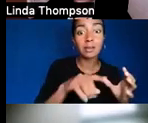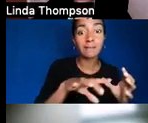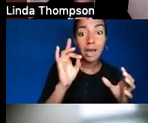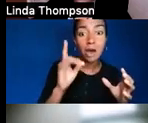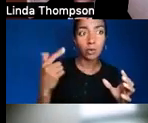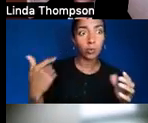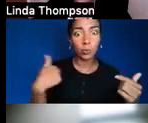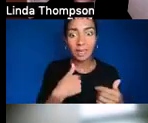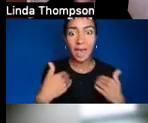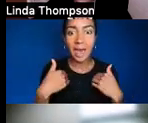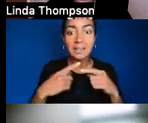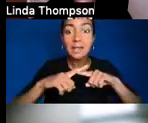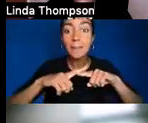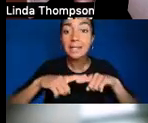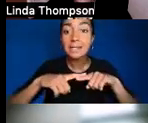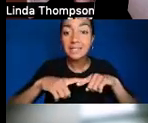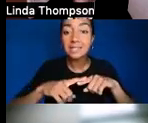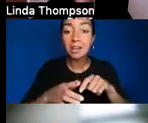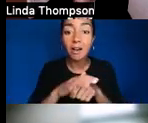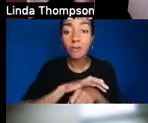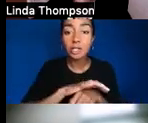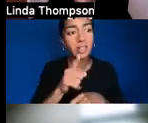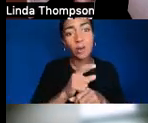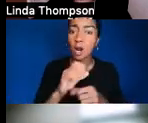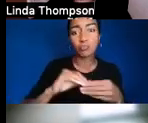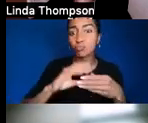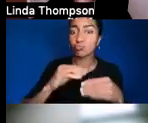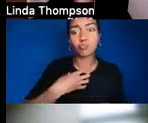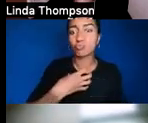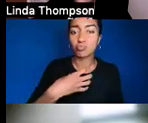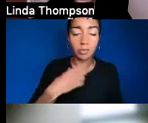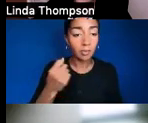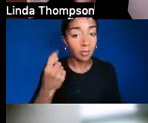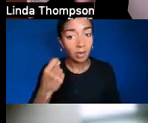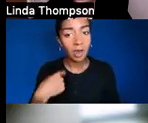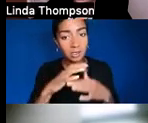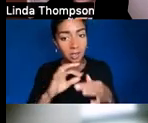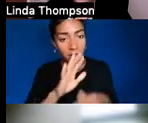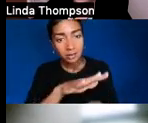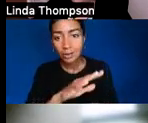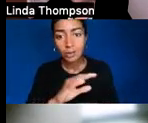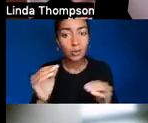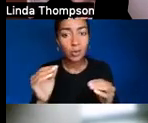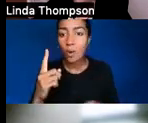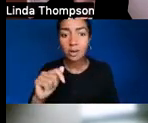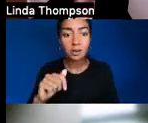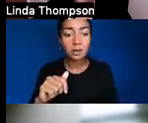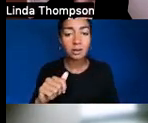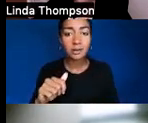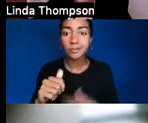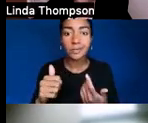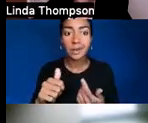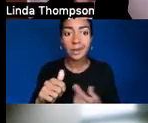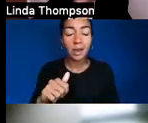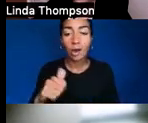were yelling about it. But I said, there is nobody besides us, the cops and the ambulance that's out at 2,